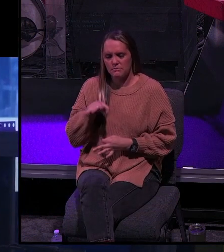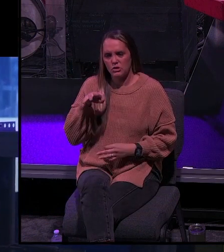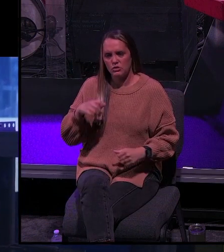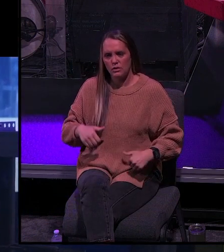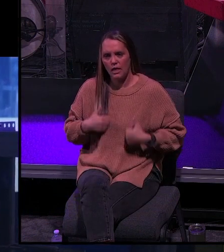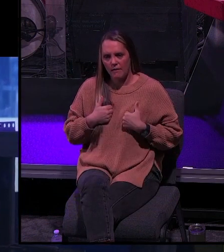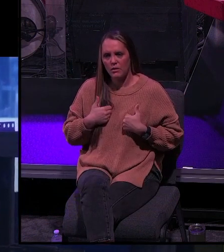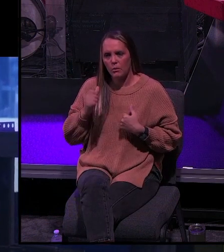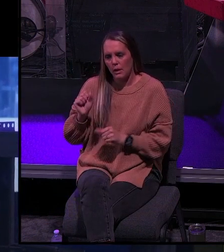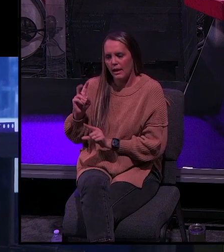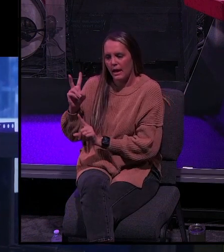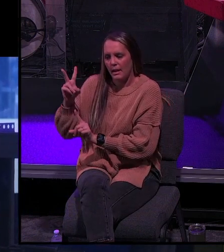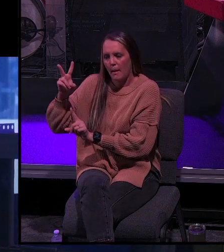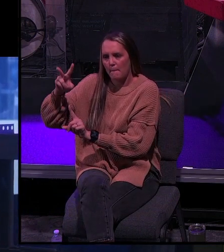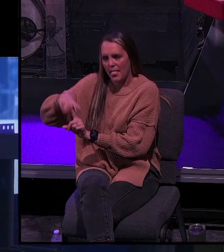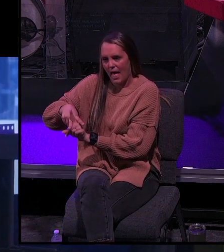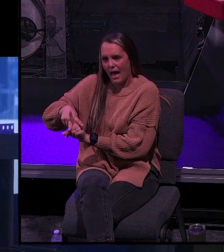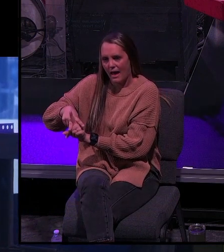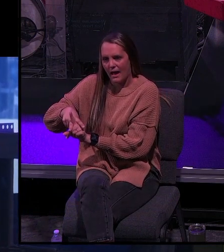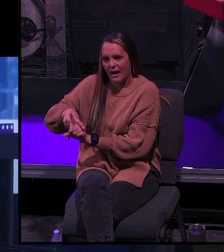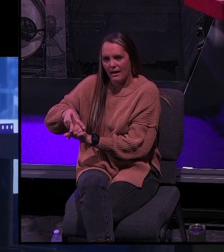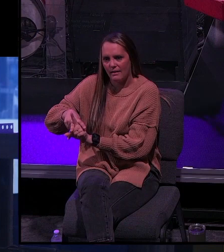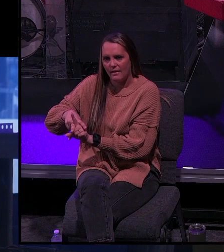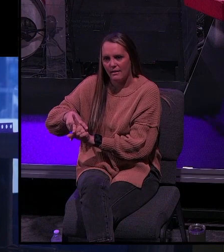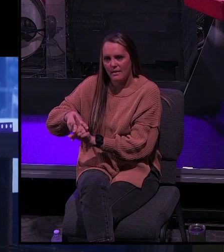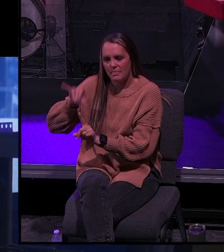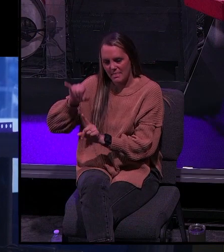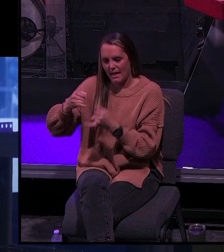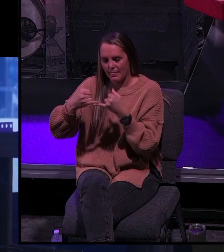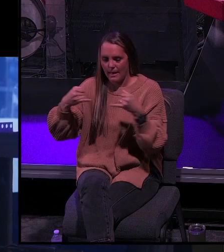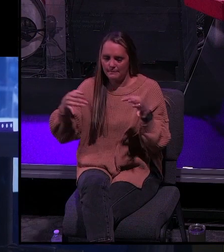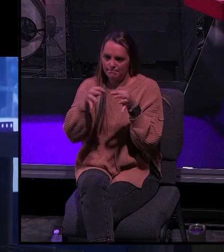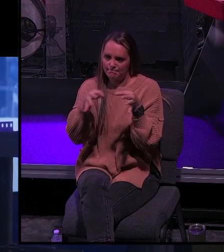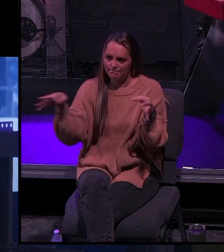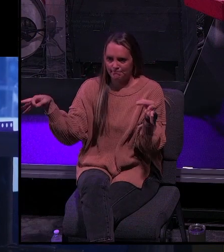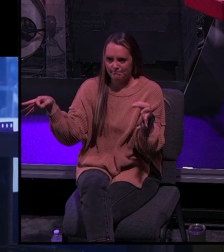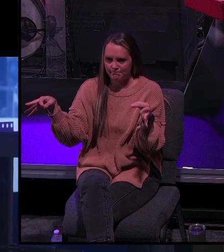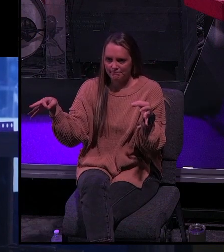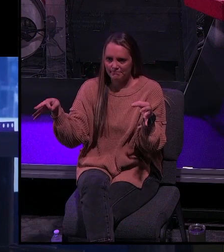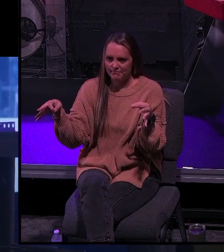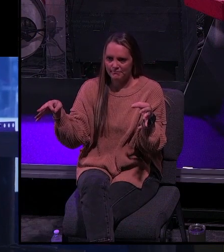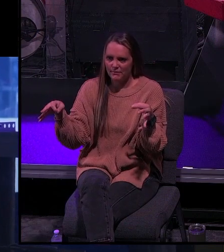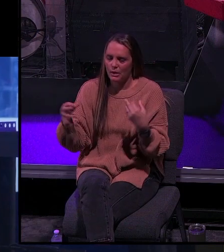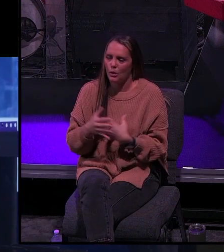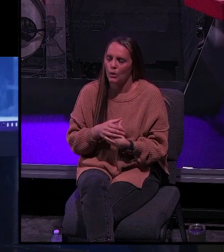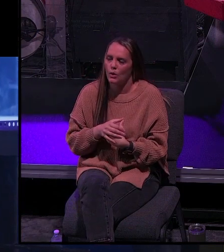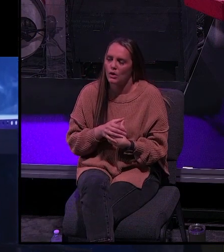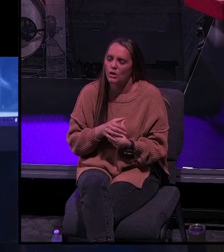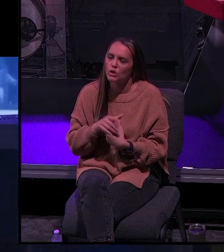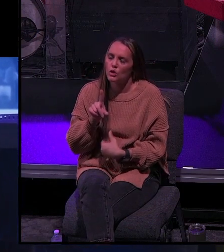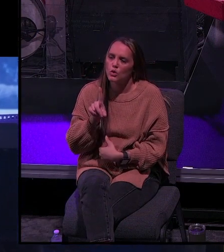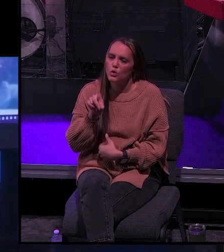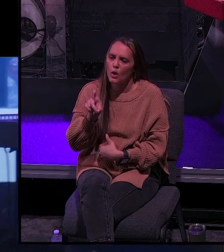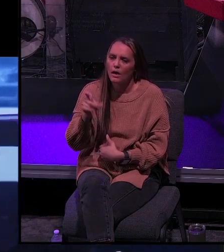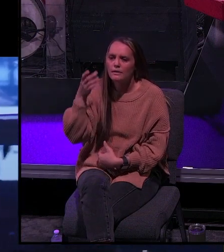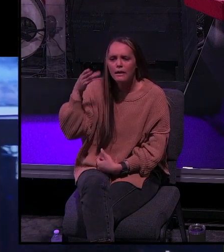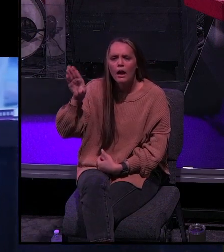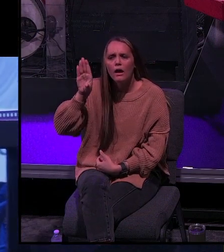we apply that line to? Why don't you ask God to heal